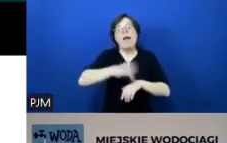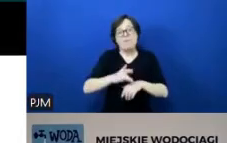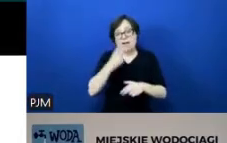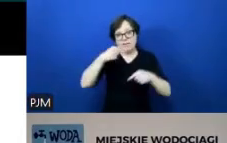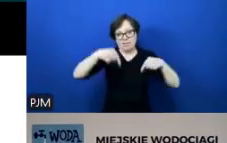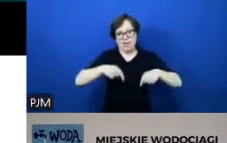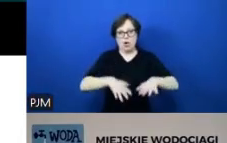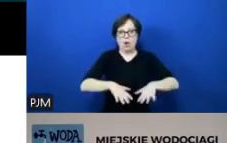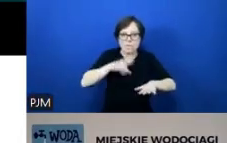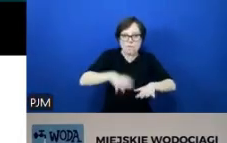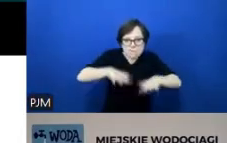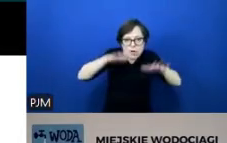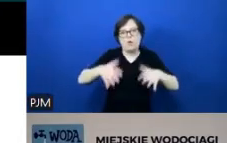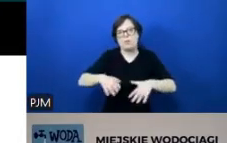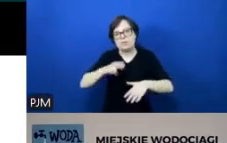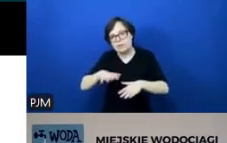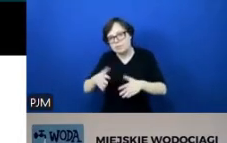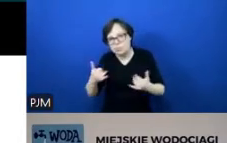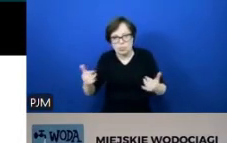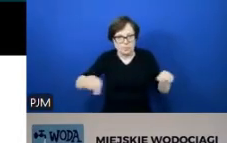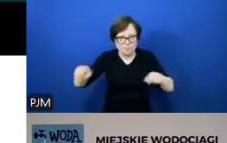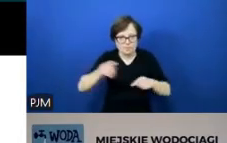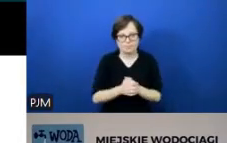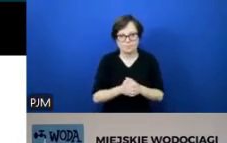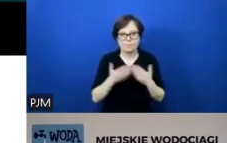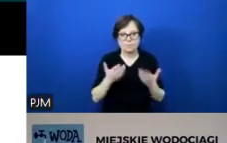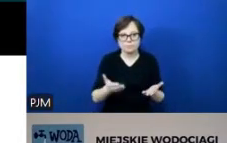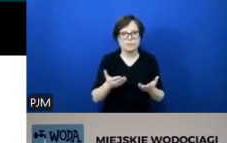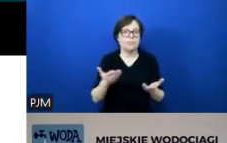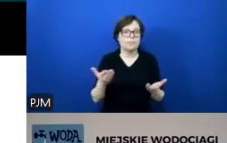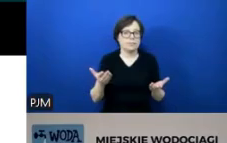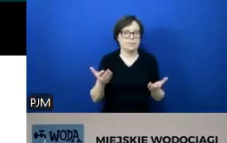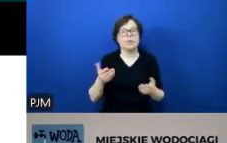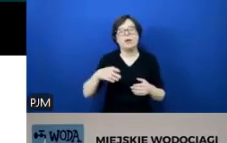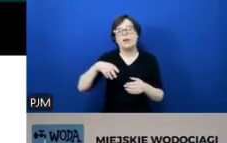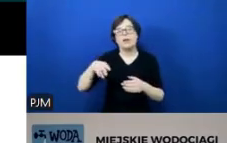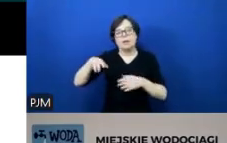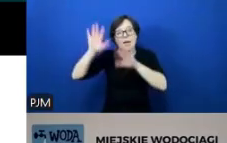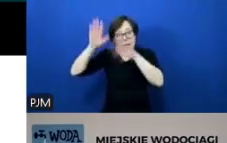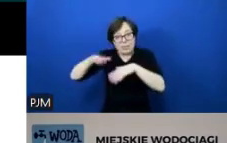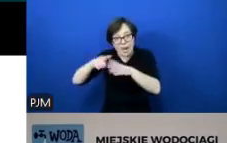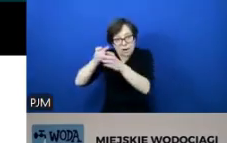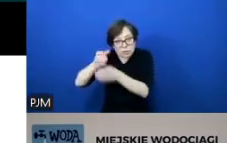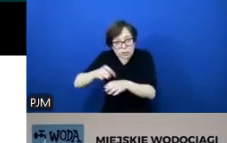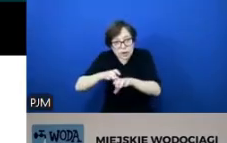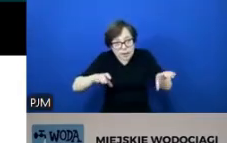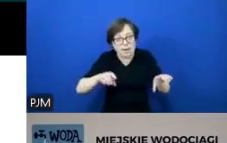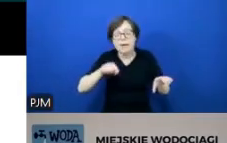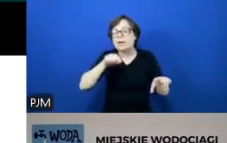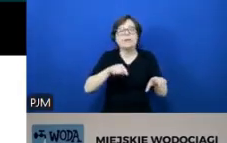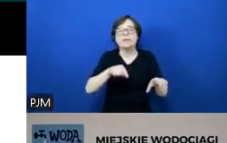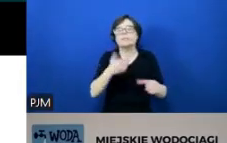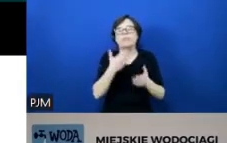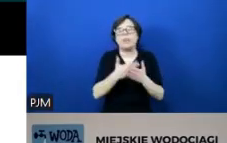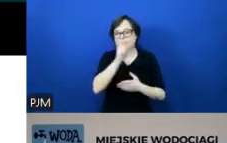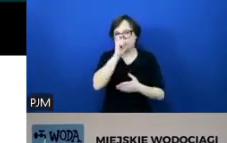we see the consequences below. City flooding, city inundations. The state of rainwater